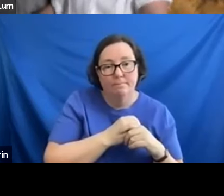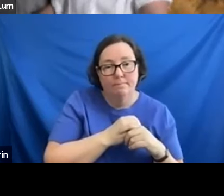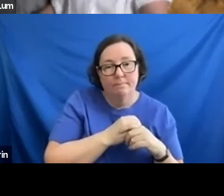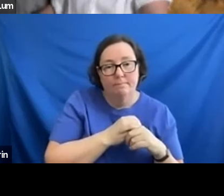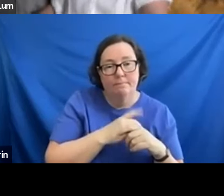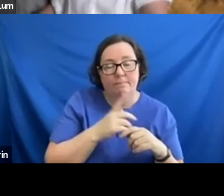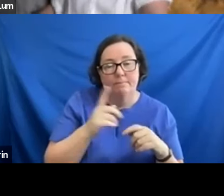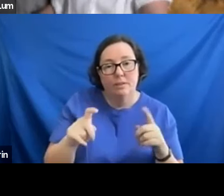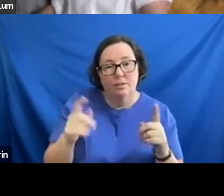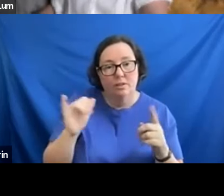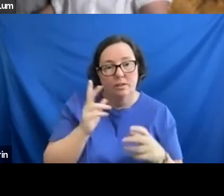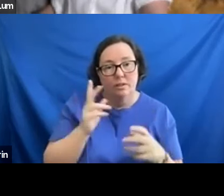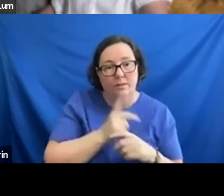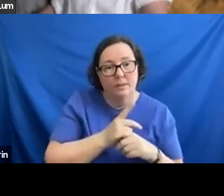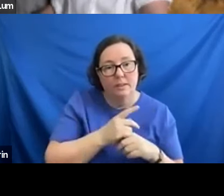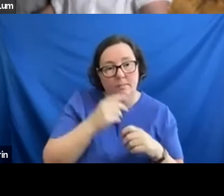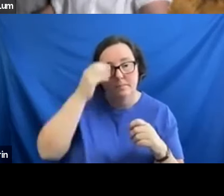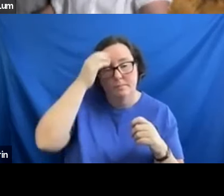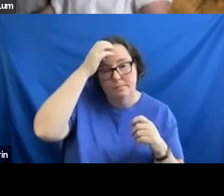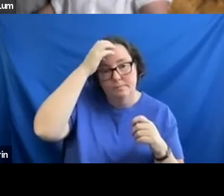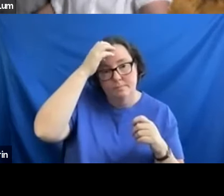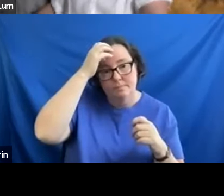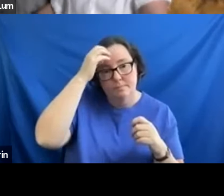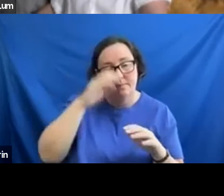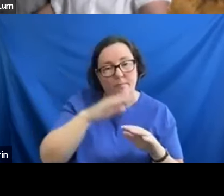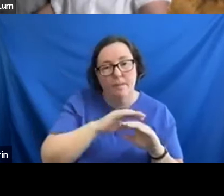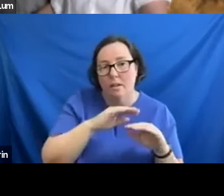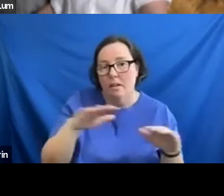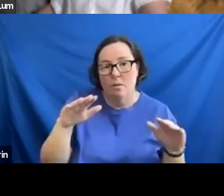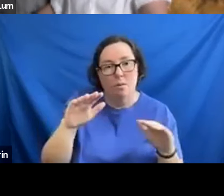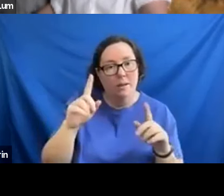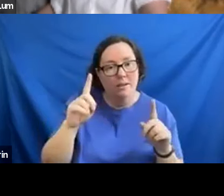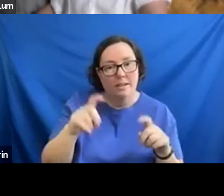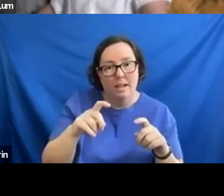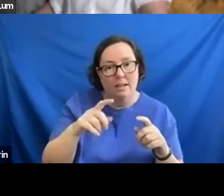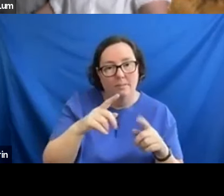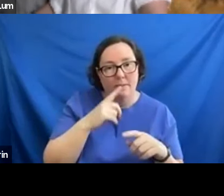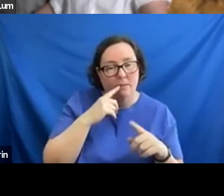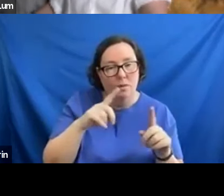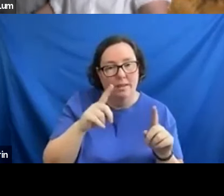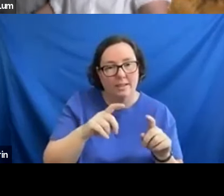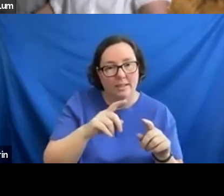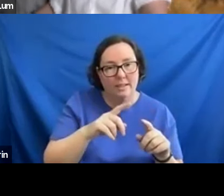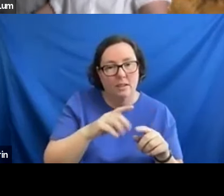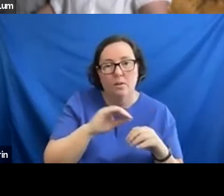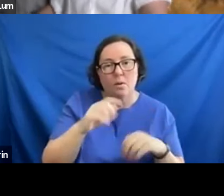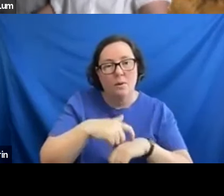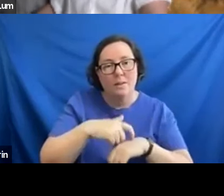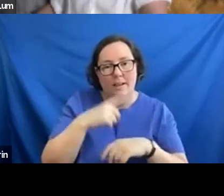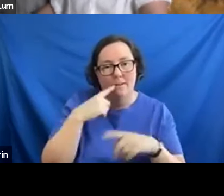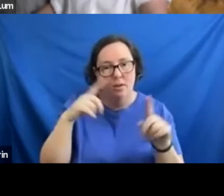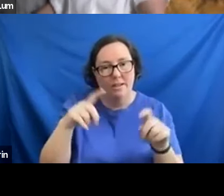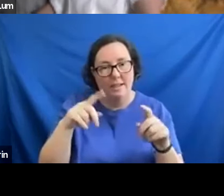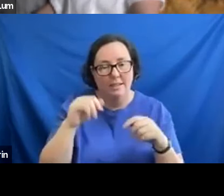We should also retain the untimed nature of the assessment if it's so required by